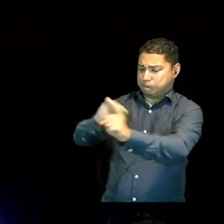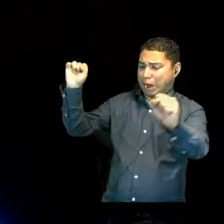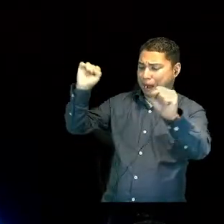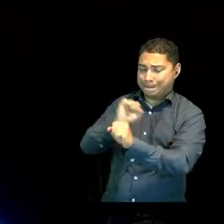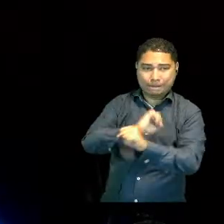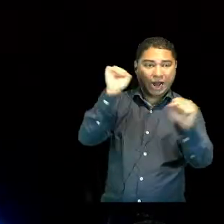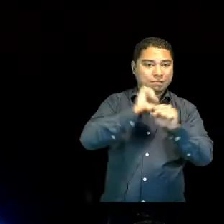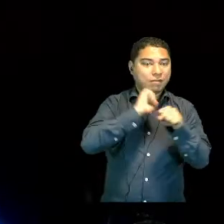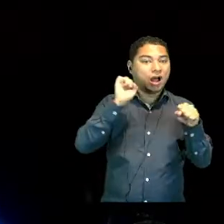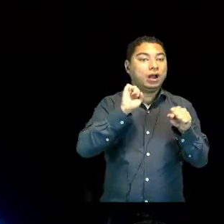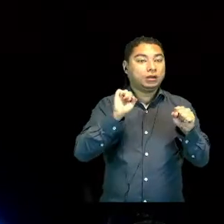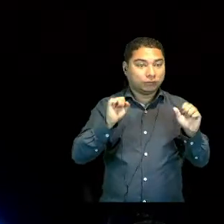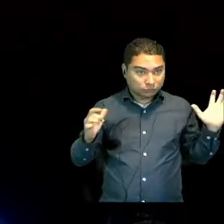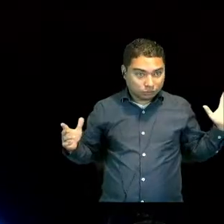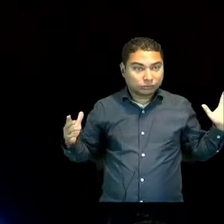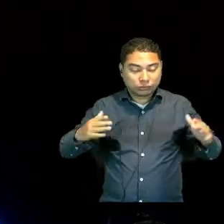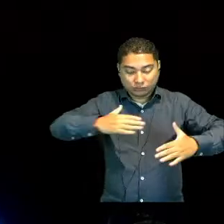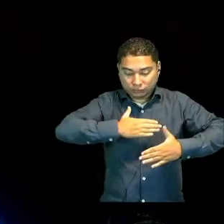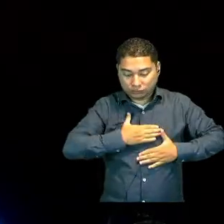and in Sudan.